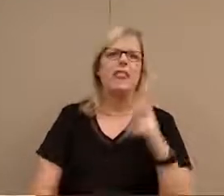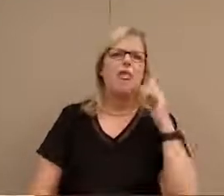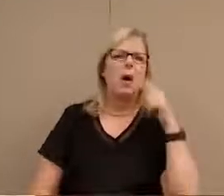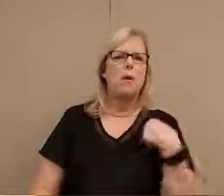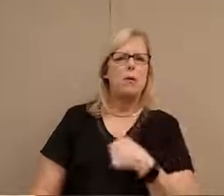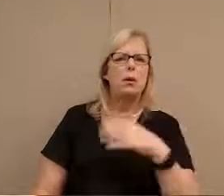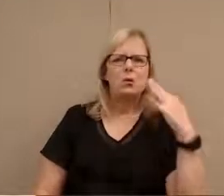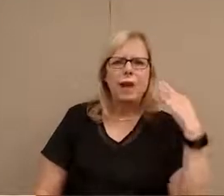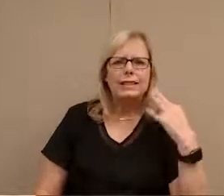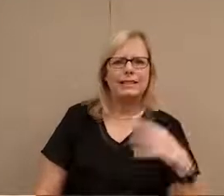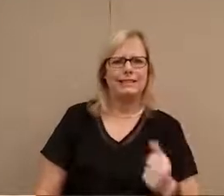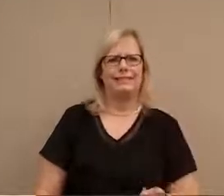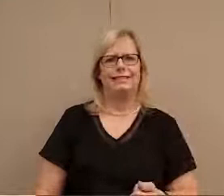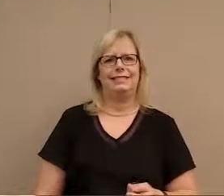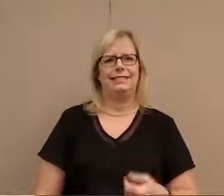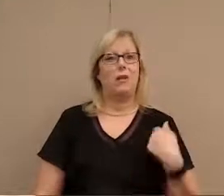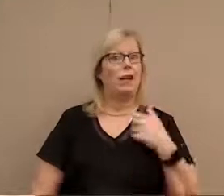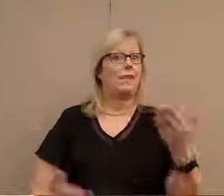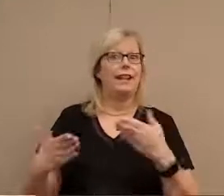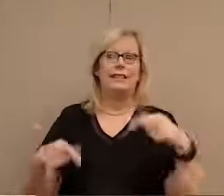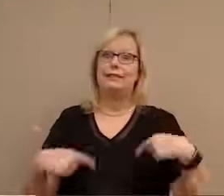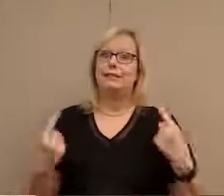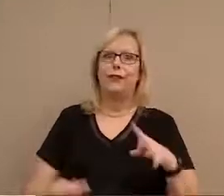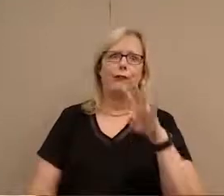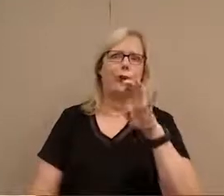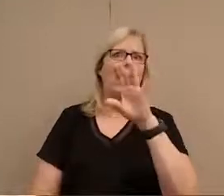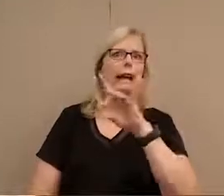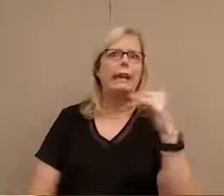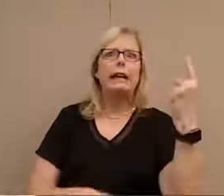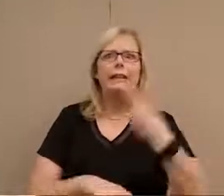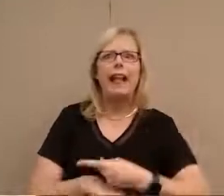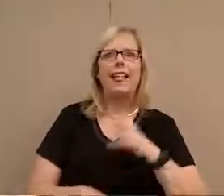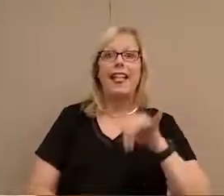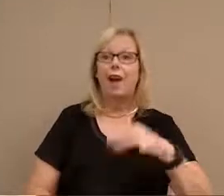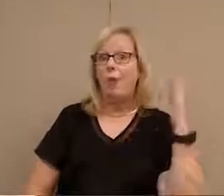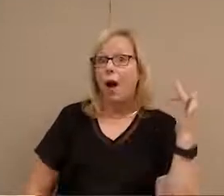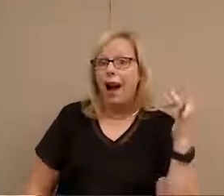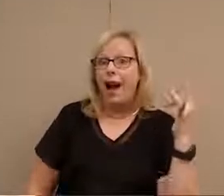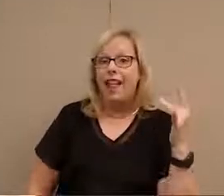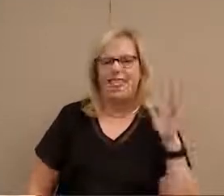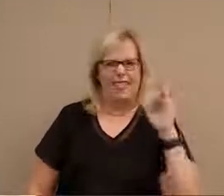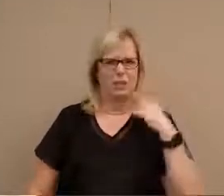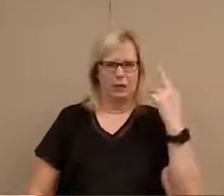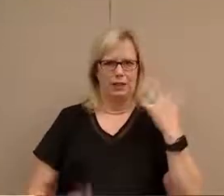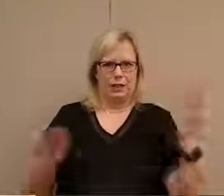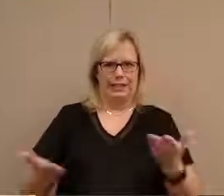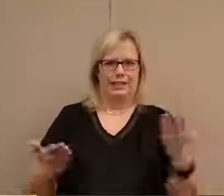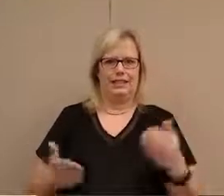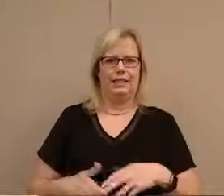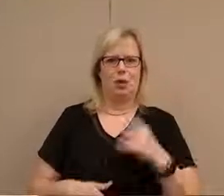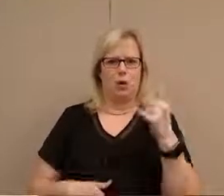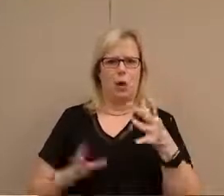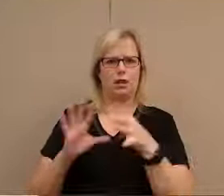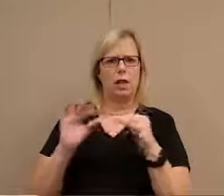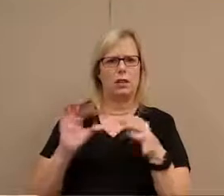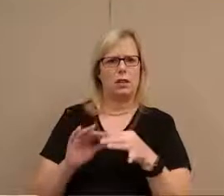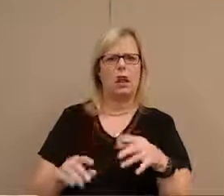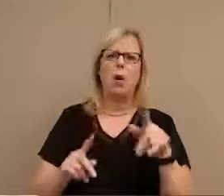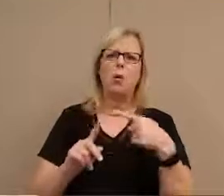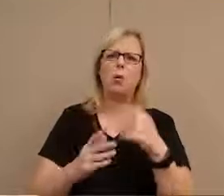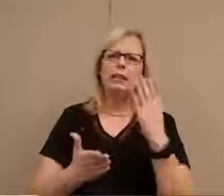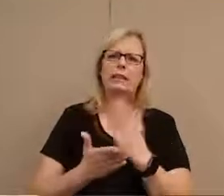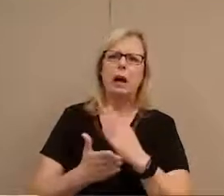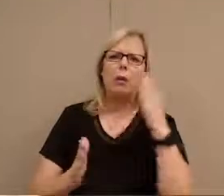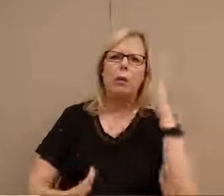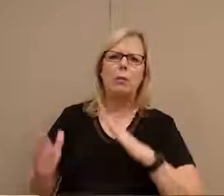were nuts, we were crazy, but we've been here for 488 days, and that's because it's a reason to be here. There was one comment on here, when do we stop